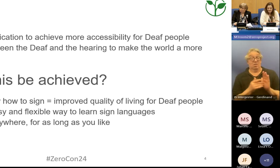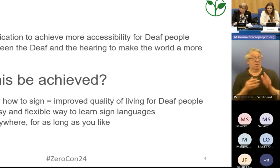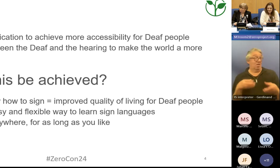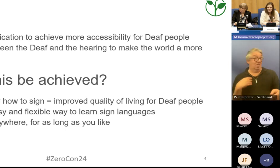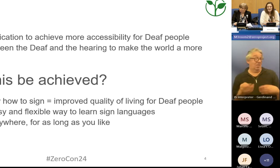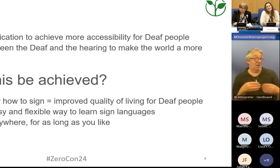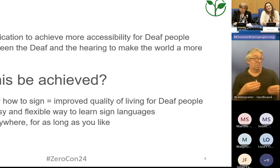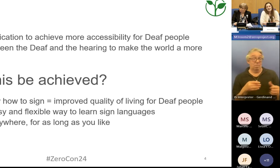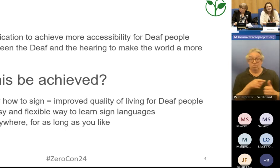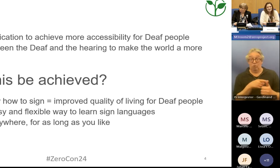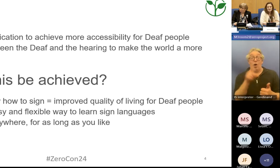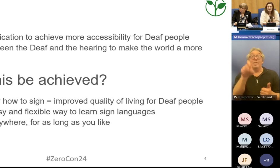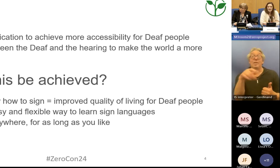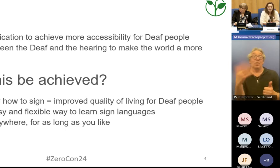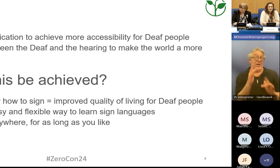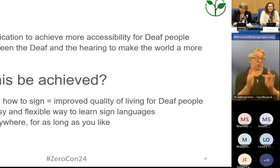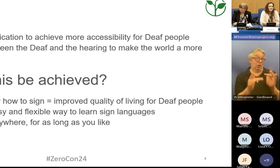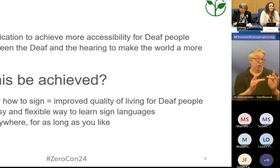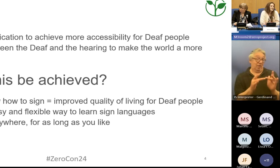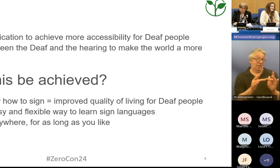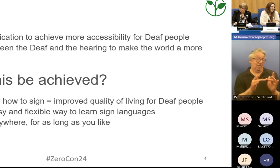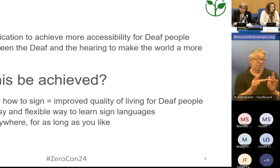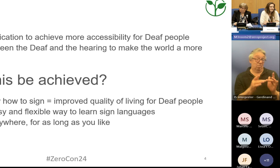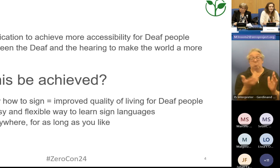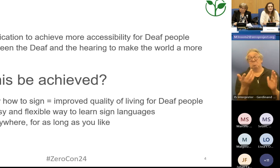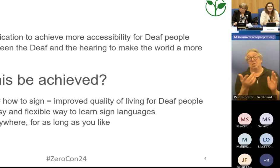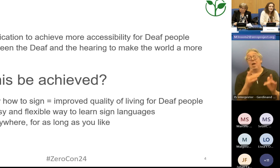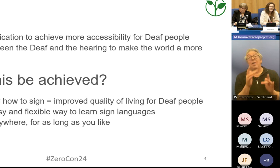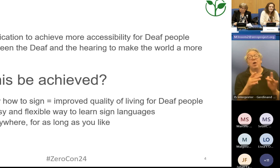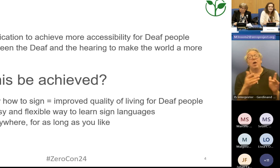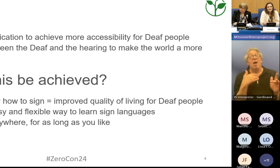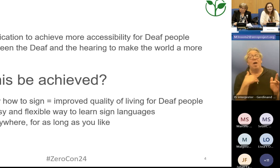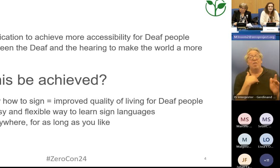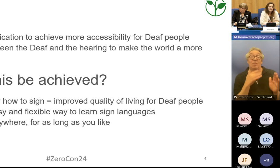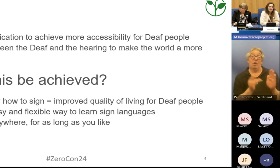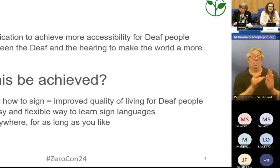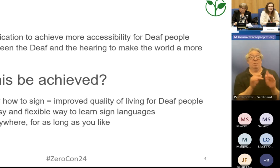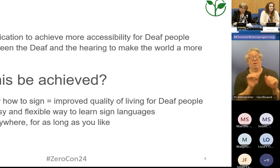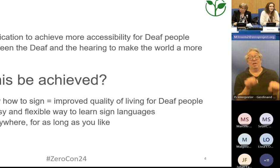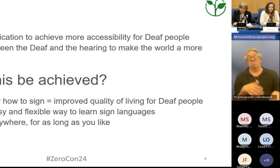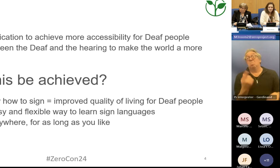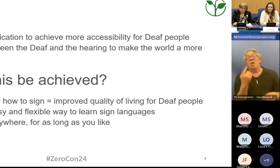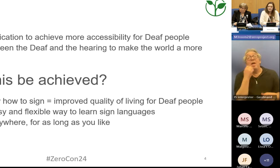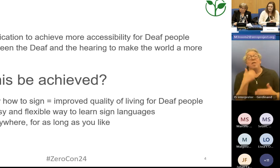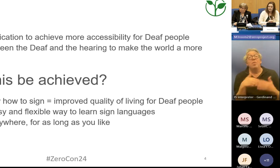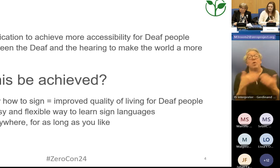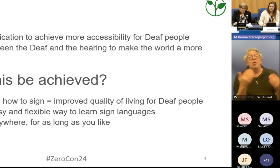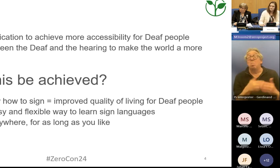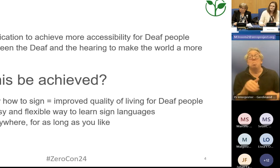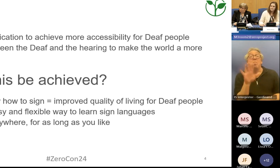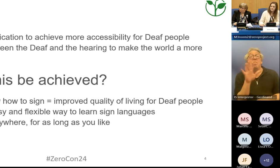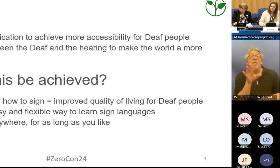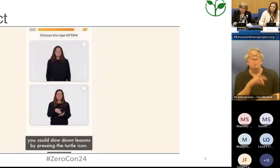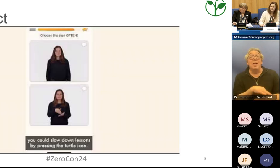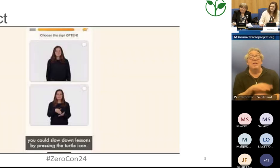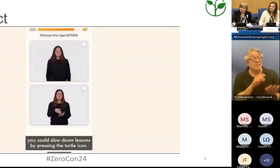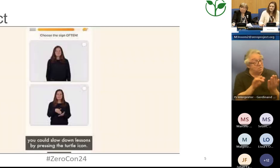have internet access, you can use our app, and for as long as you like. If it's five minutes a day or ten minutes, you make great progress.